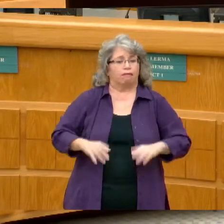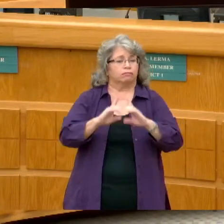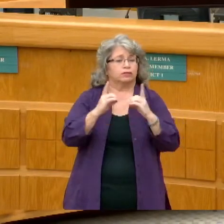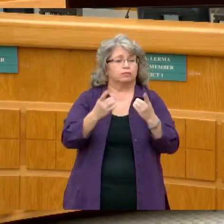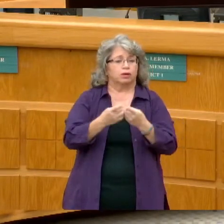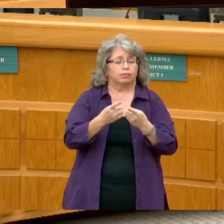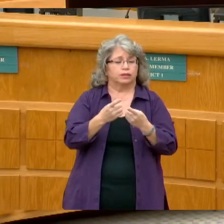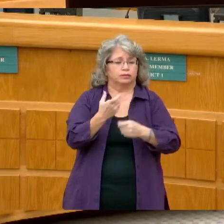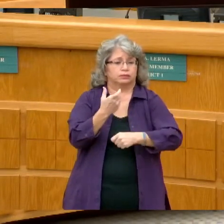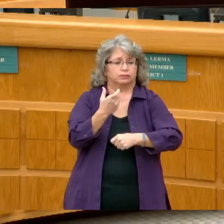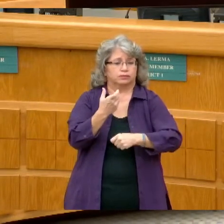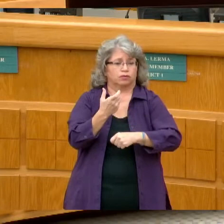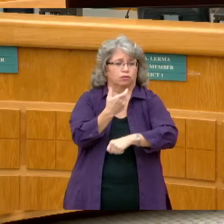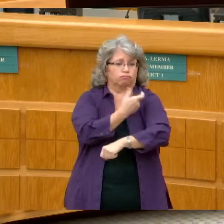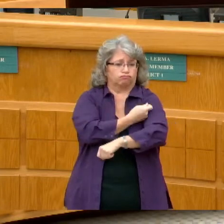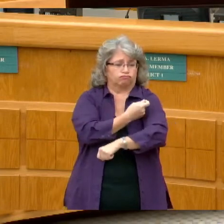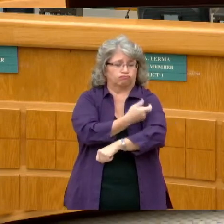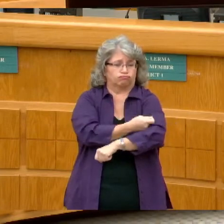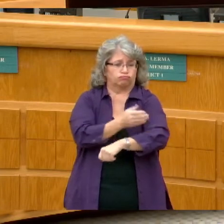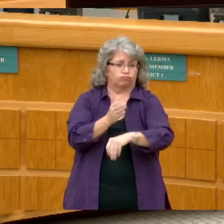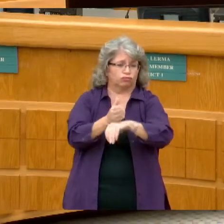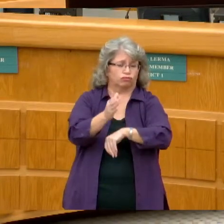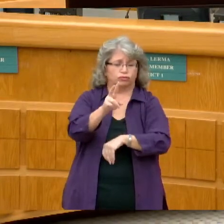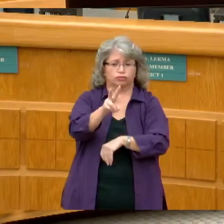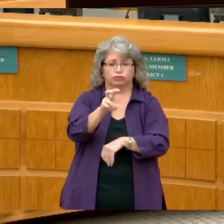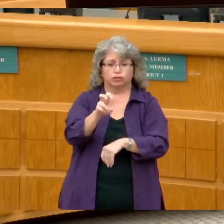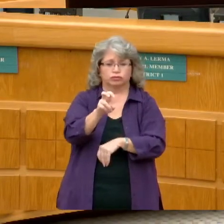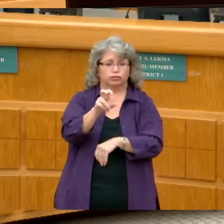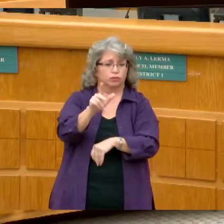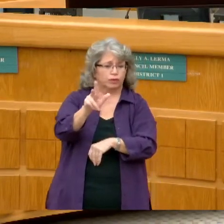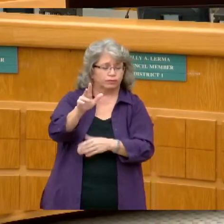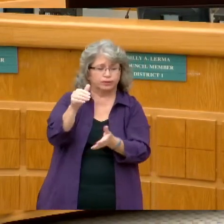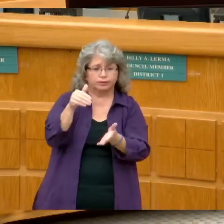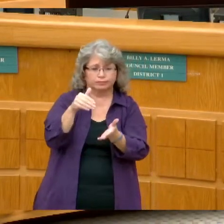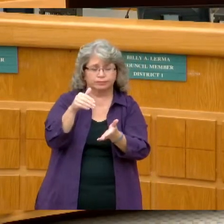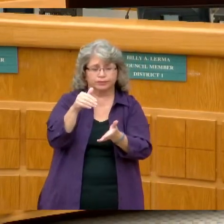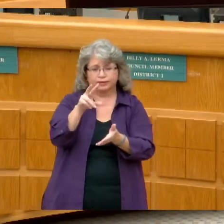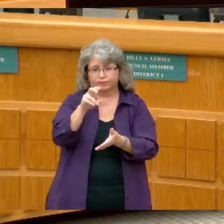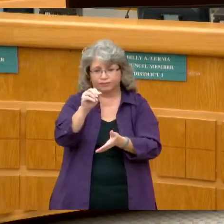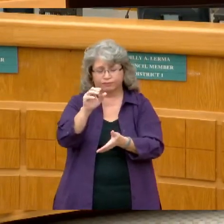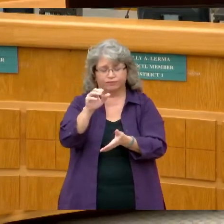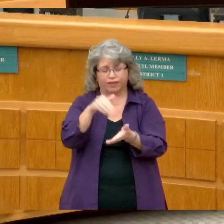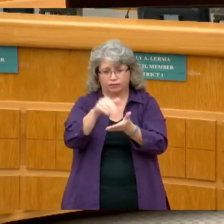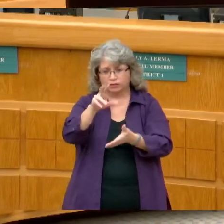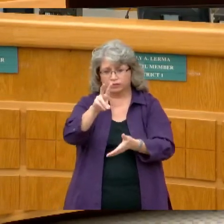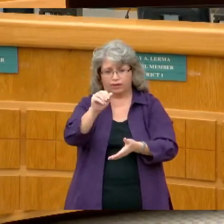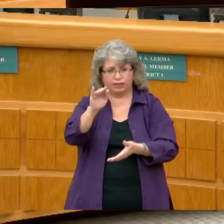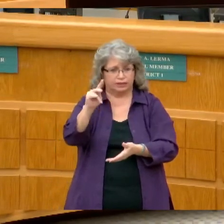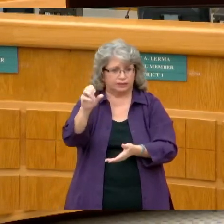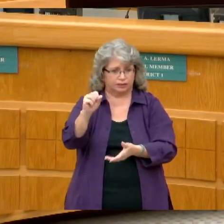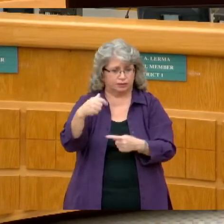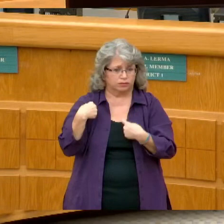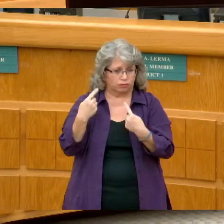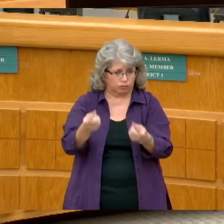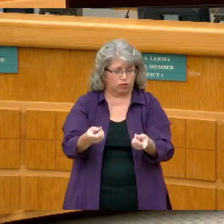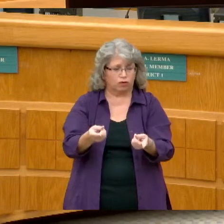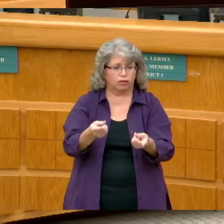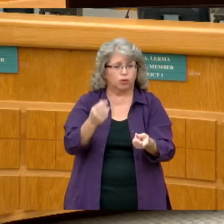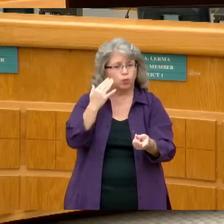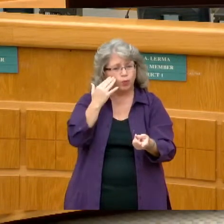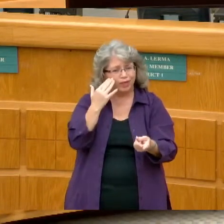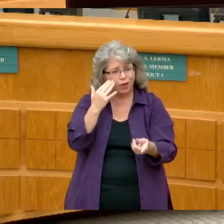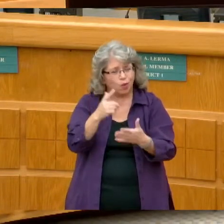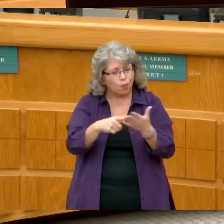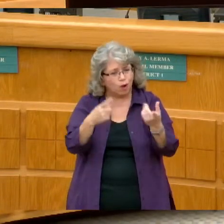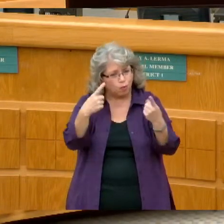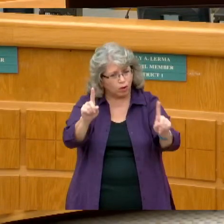203,000 vaccines to date. So we know what works, we know what to do. Get fully vaccinated,